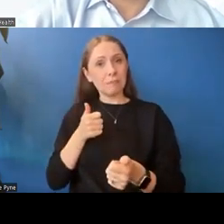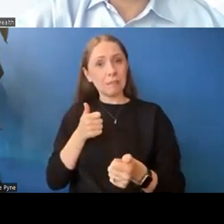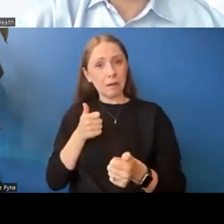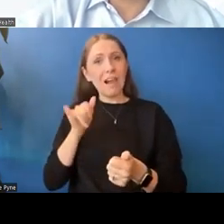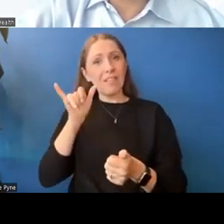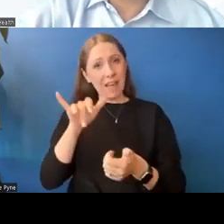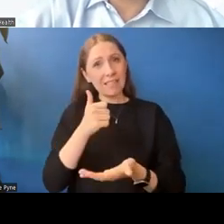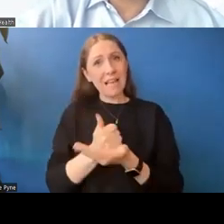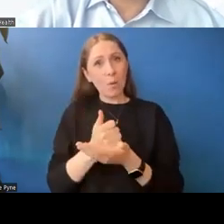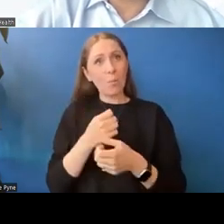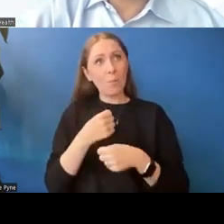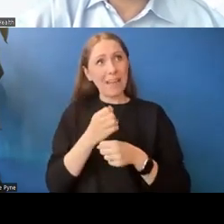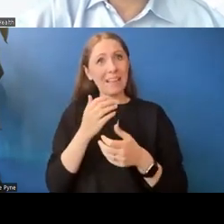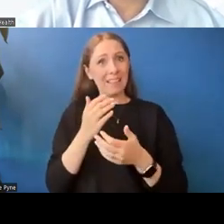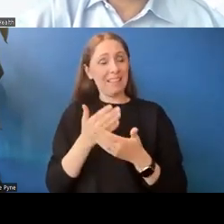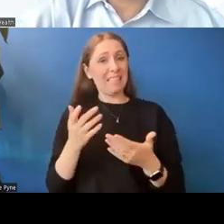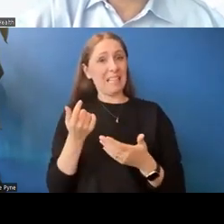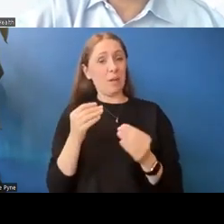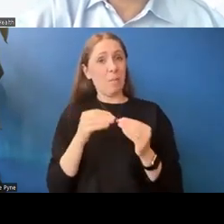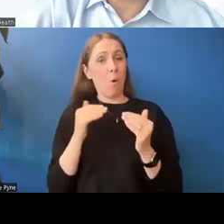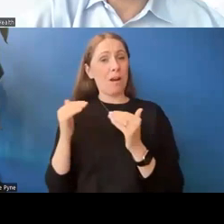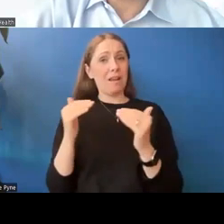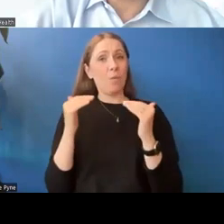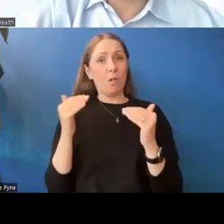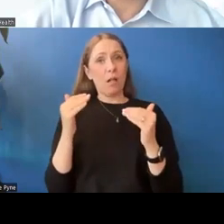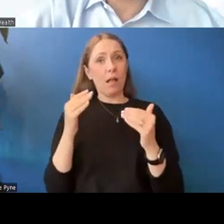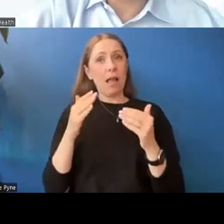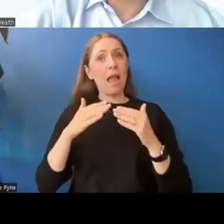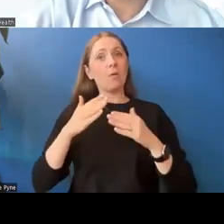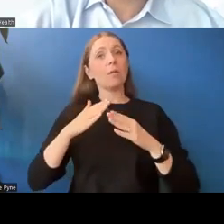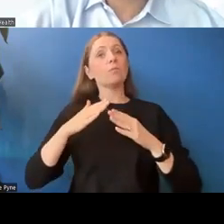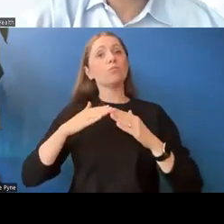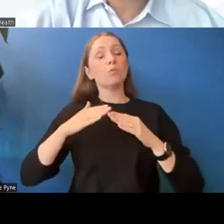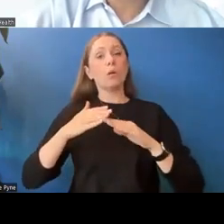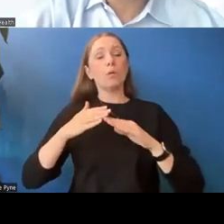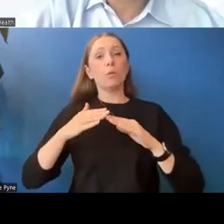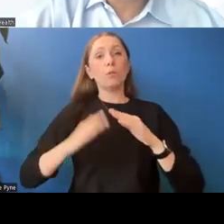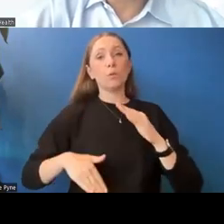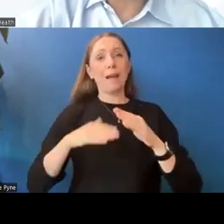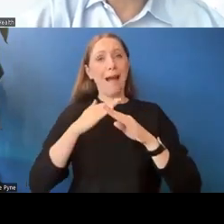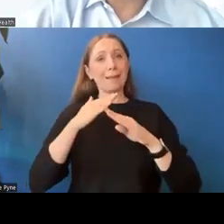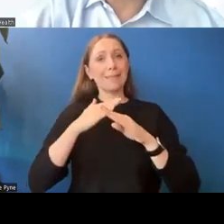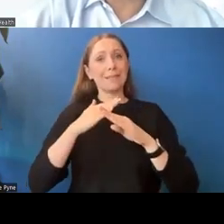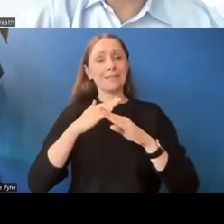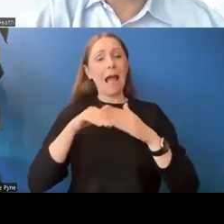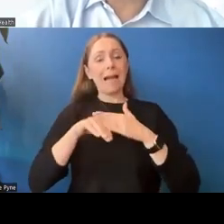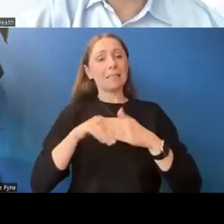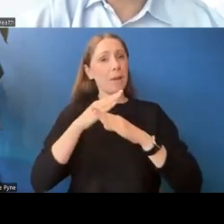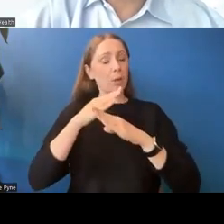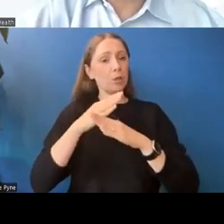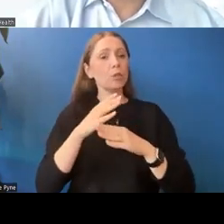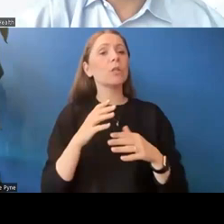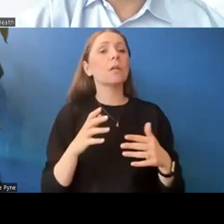the playing field and reduce access barriers in rural and far to reach communities. And then we also wanted to